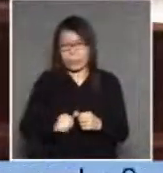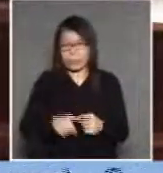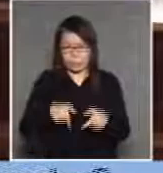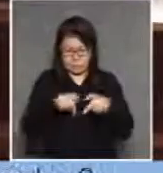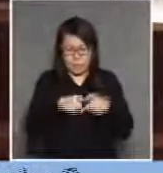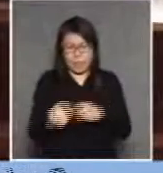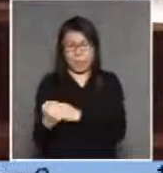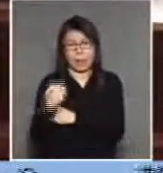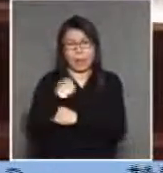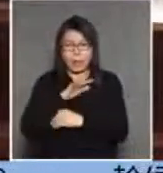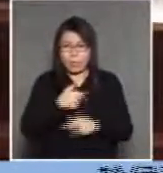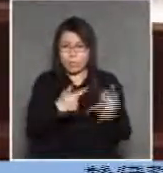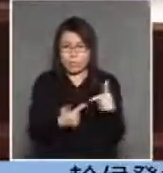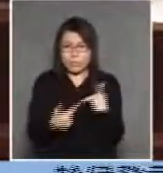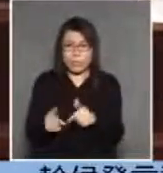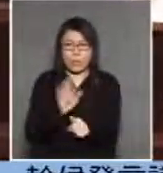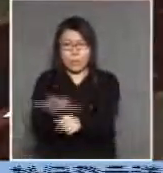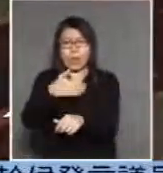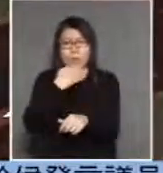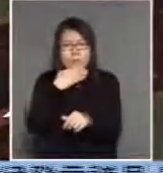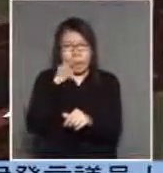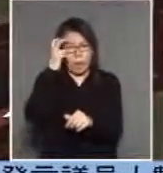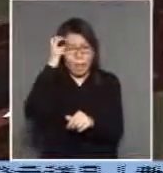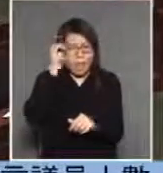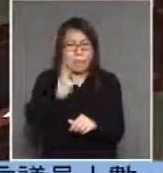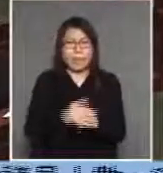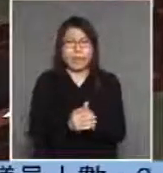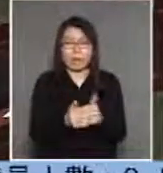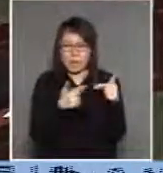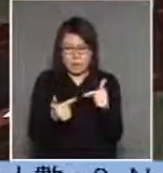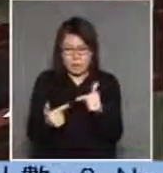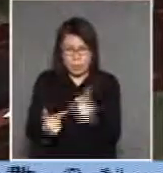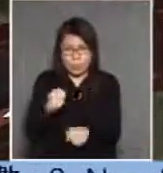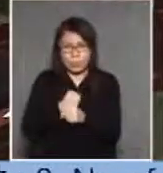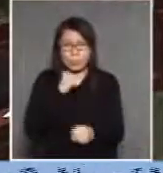marriage, and also buying a home.